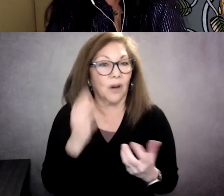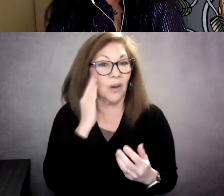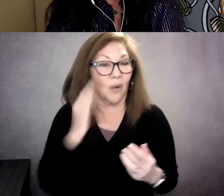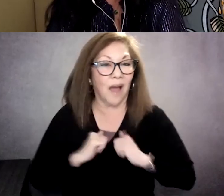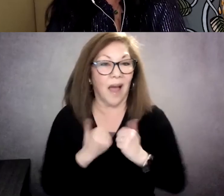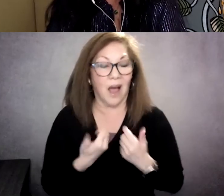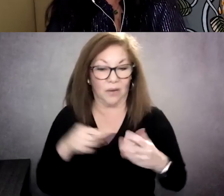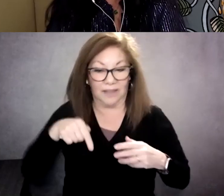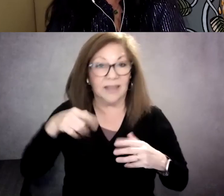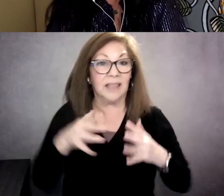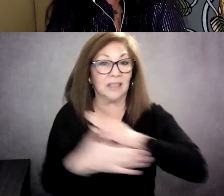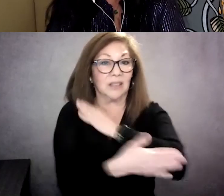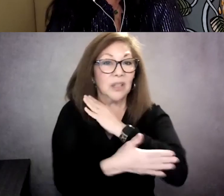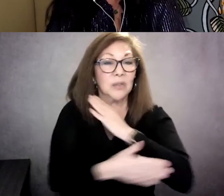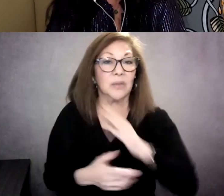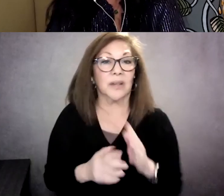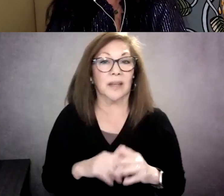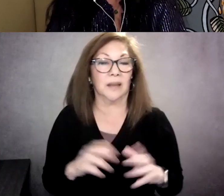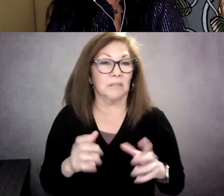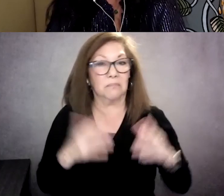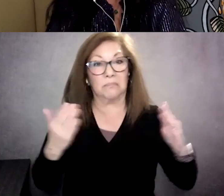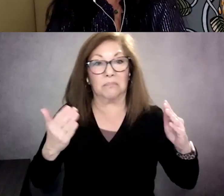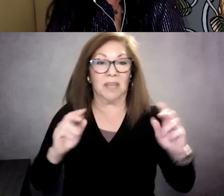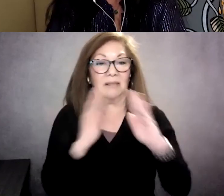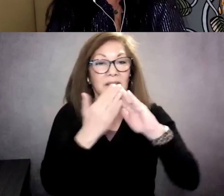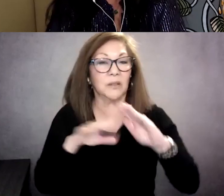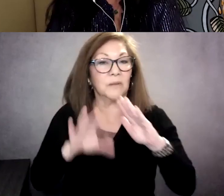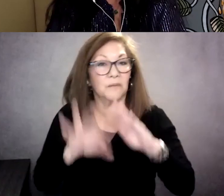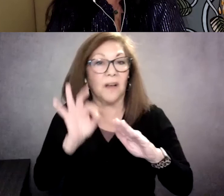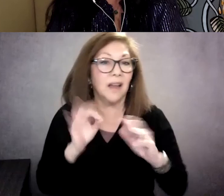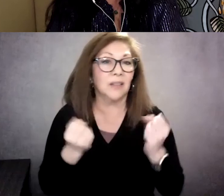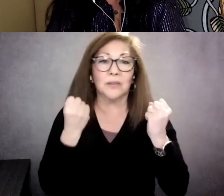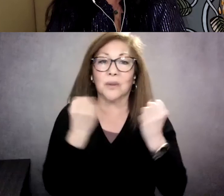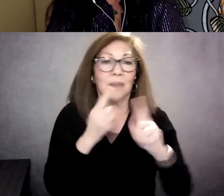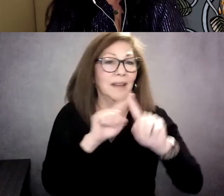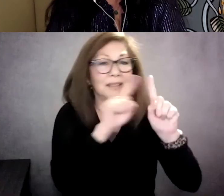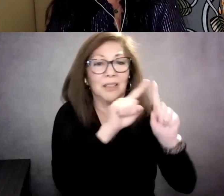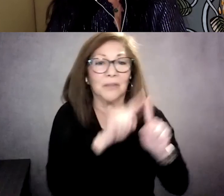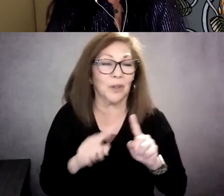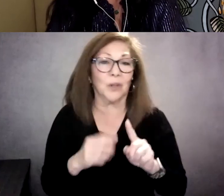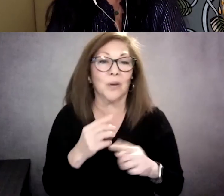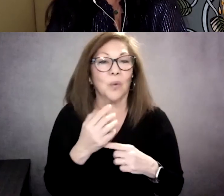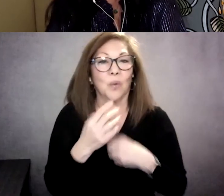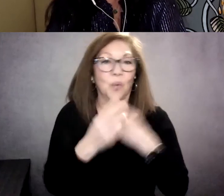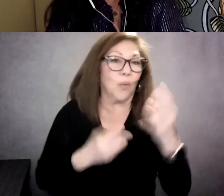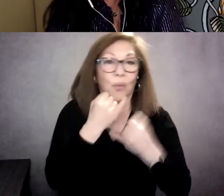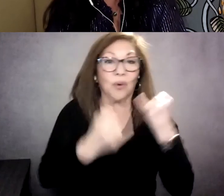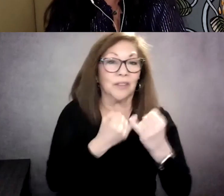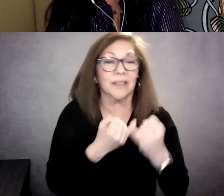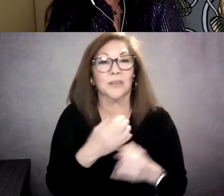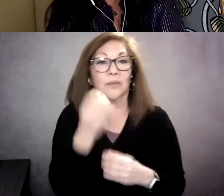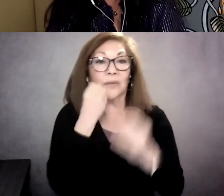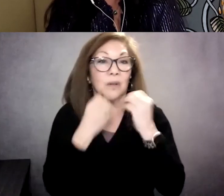is a place where in major metropolitan areas, you can find so many different world cuisines on the span of one